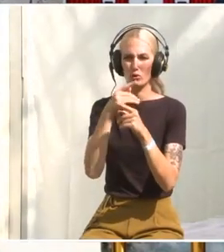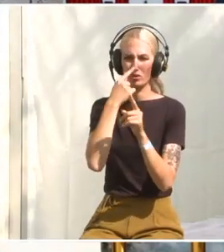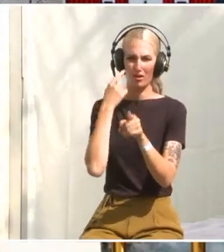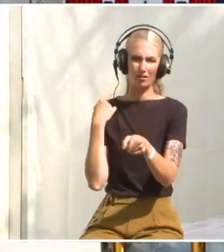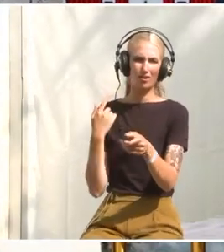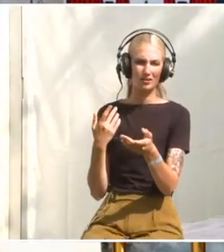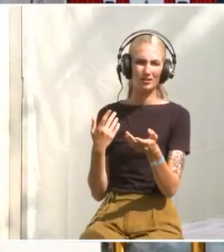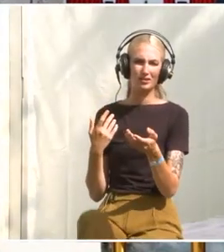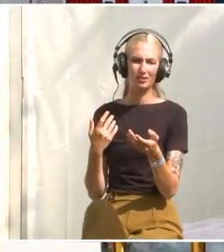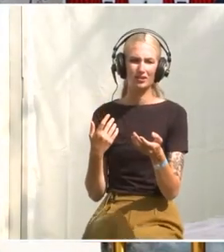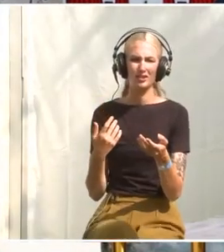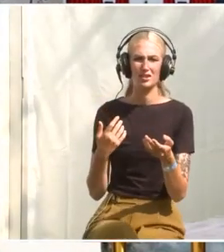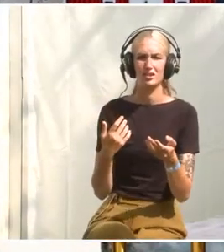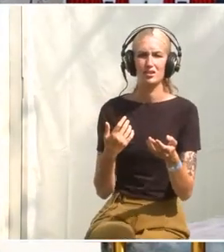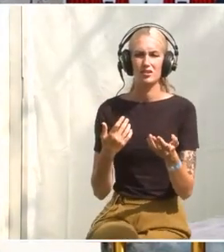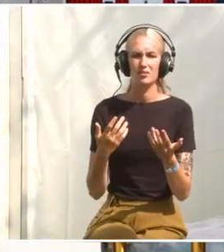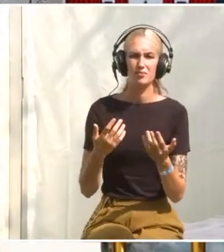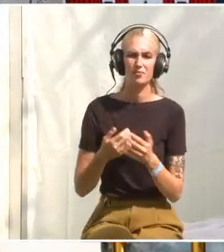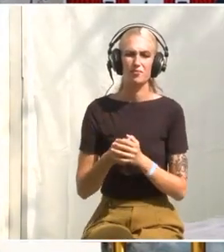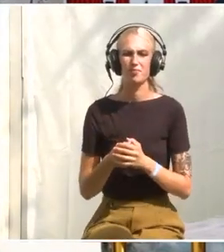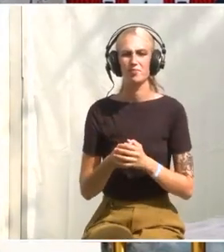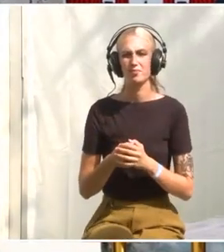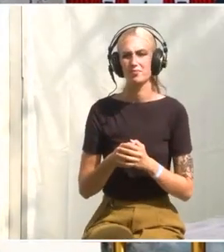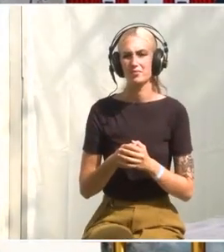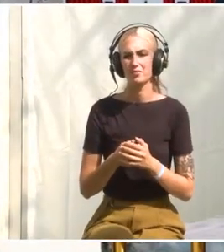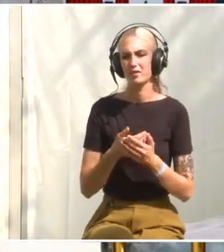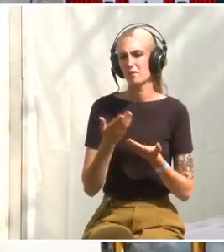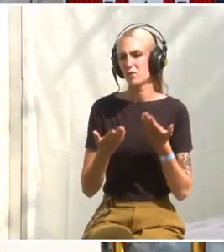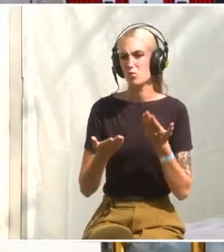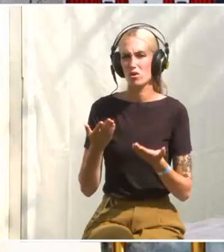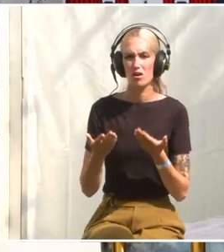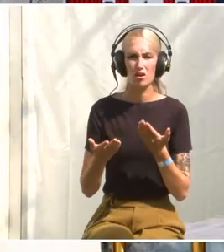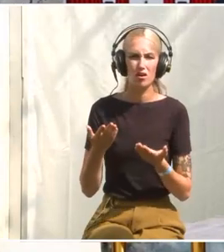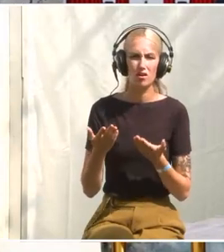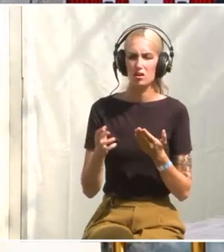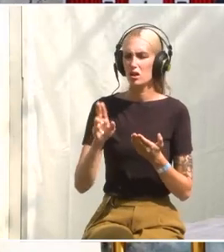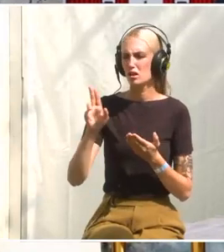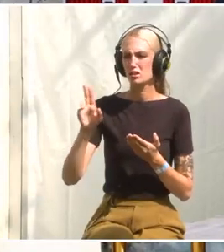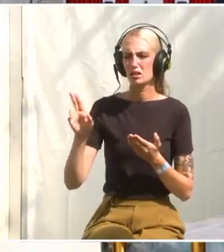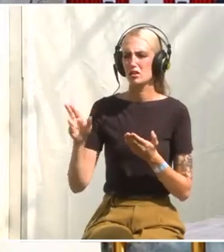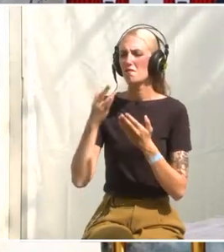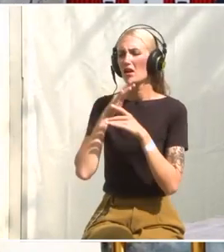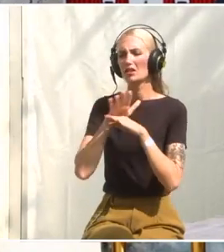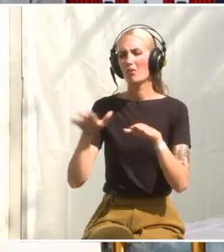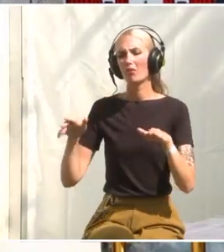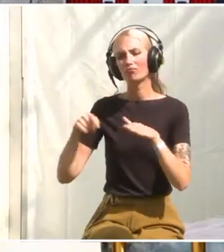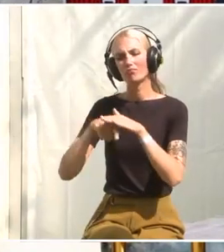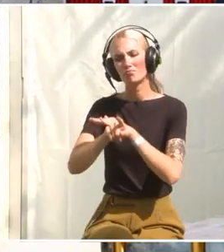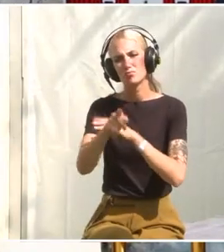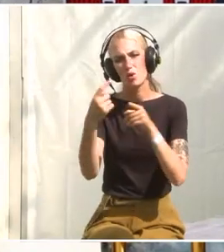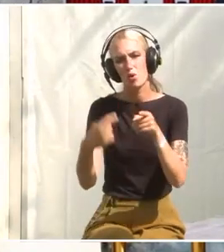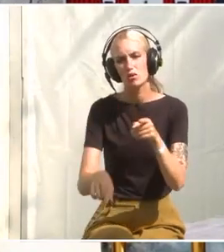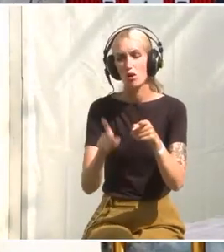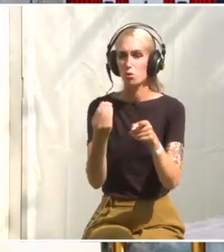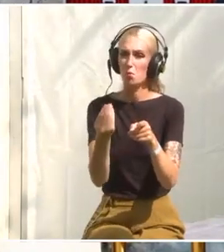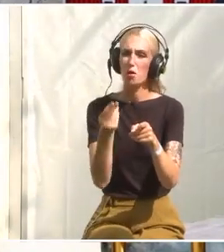a way how countries try to engage with the diaspora. So maybe someone migrated abroad, but now they have sufficient